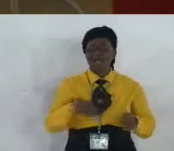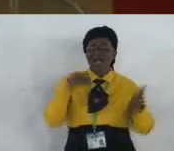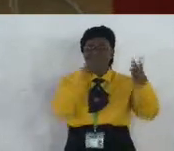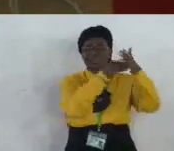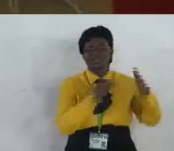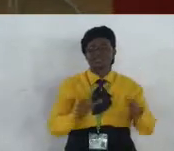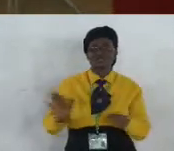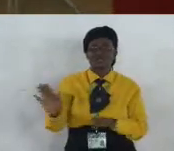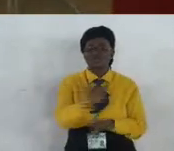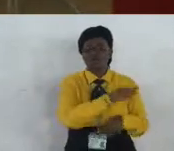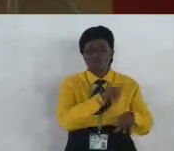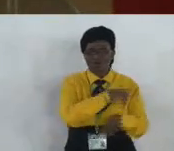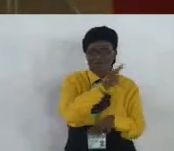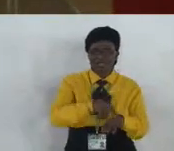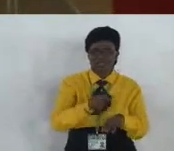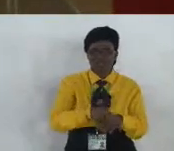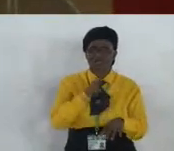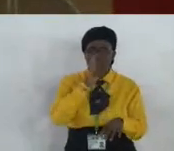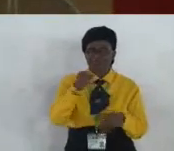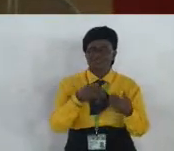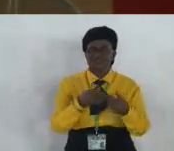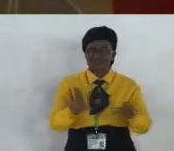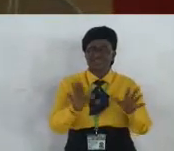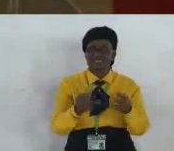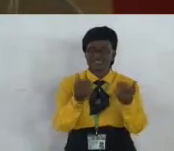over now.